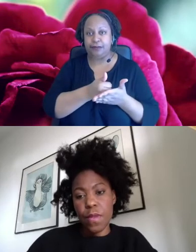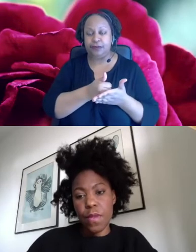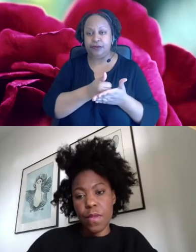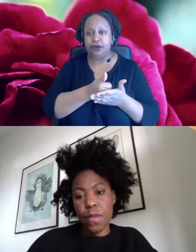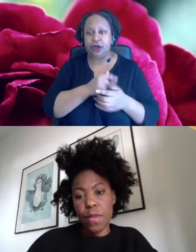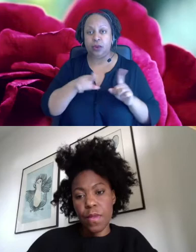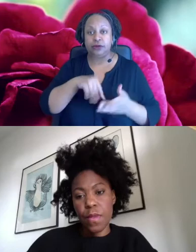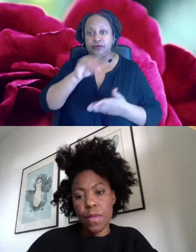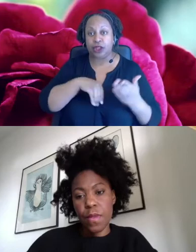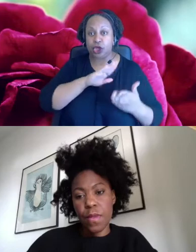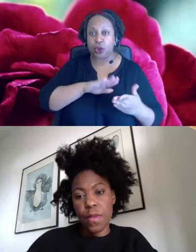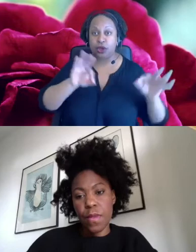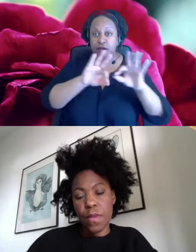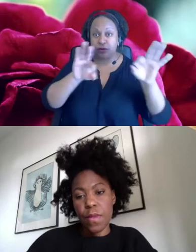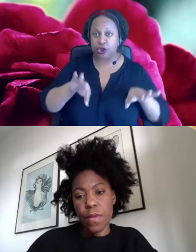your return,